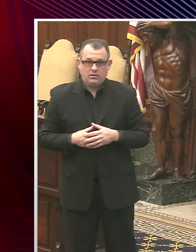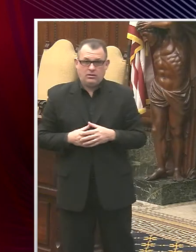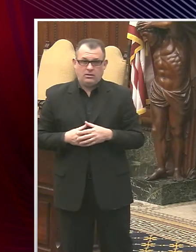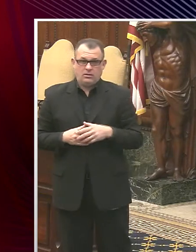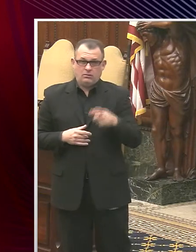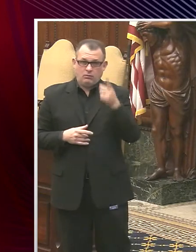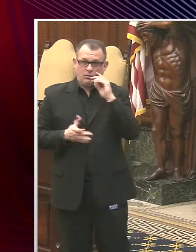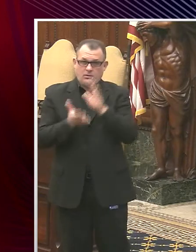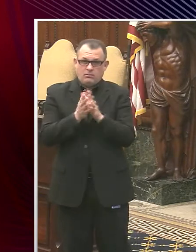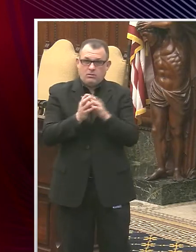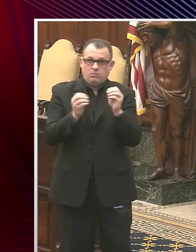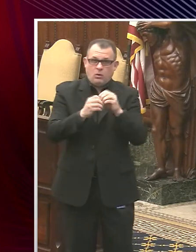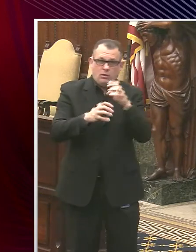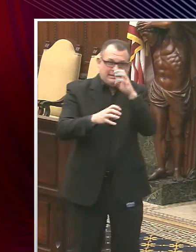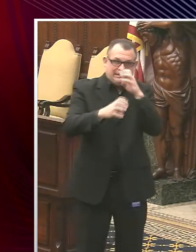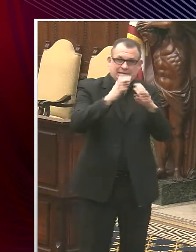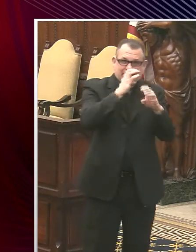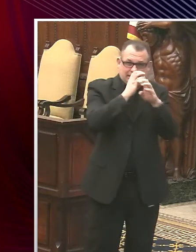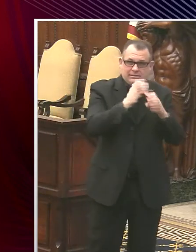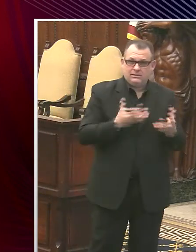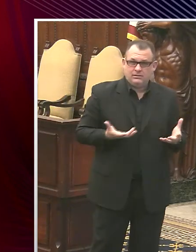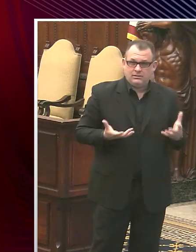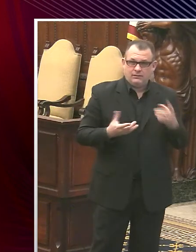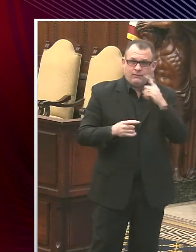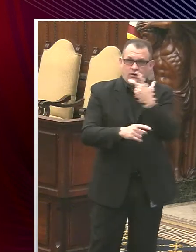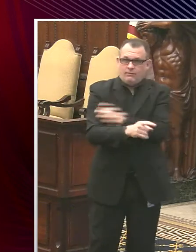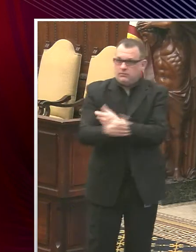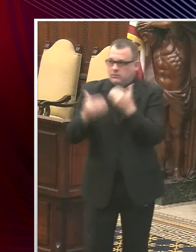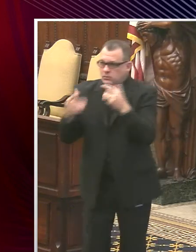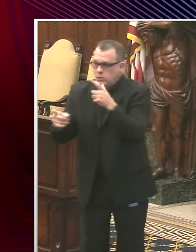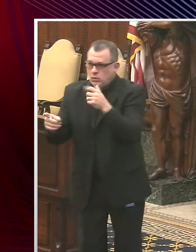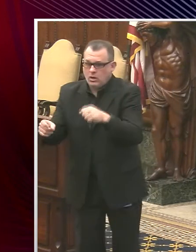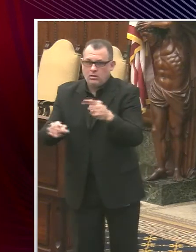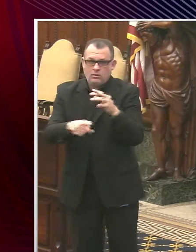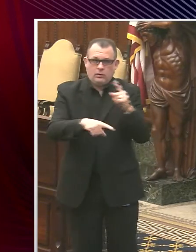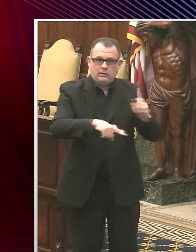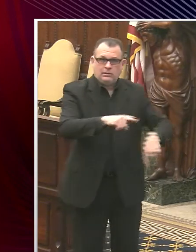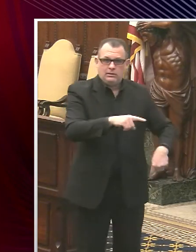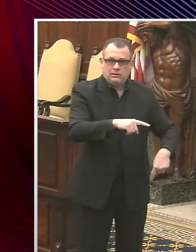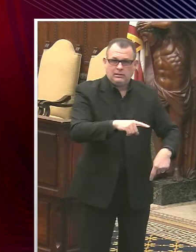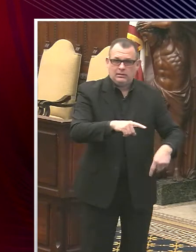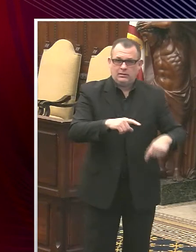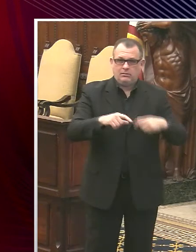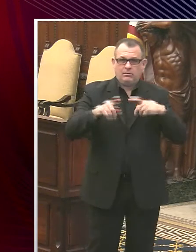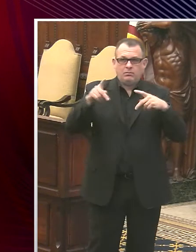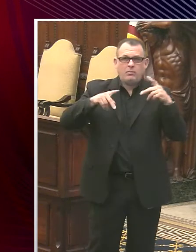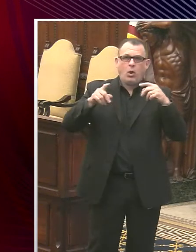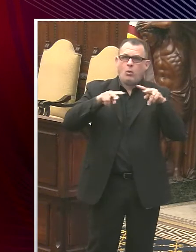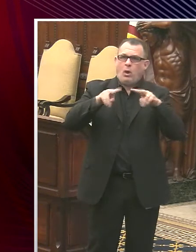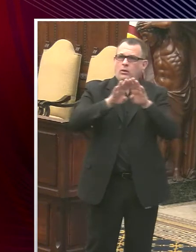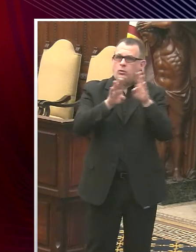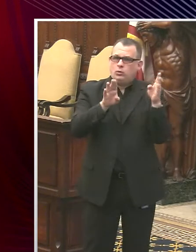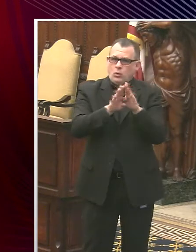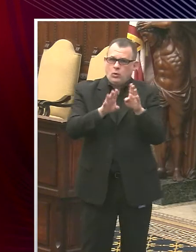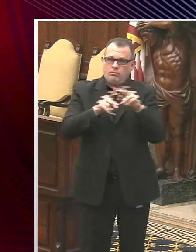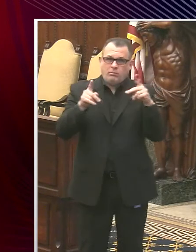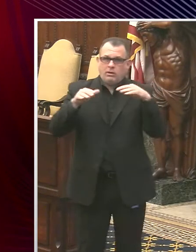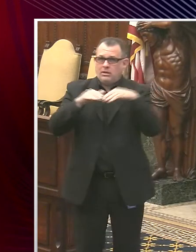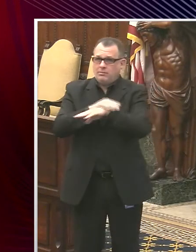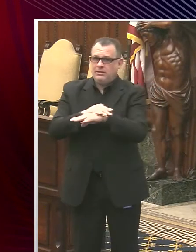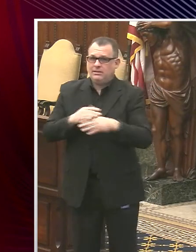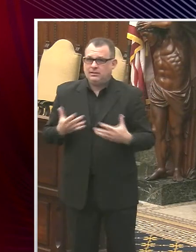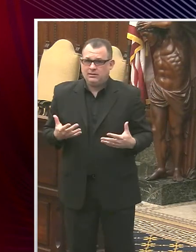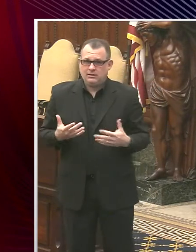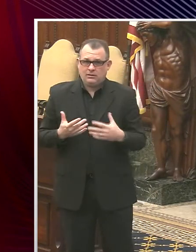be some sort of stricter enforcement? We do have people monitoring the door, and people can get in who